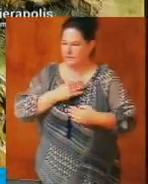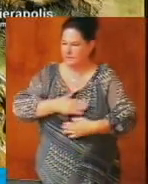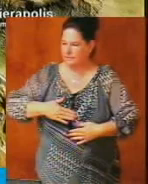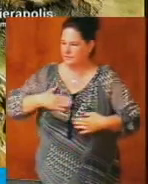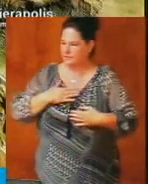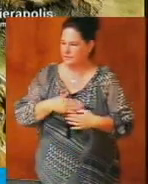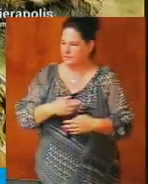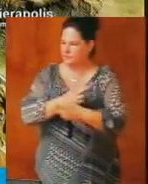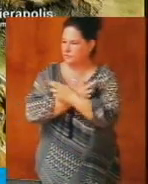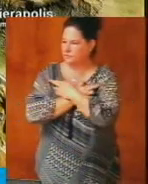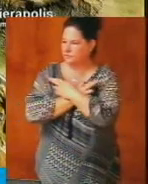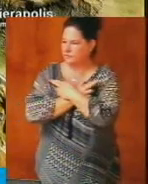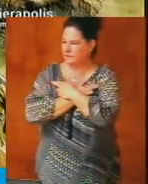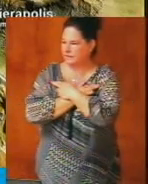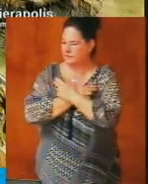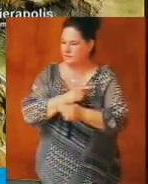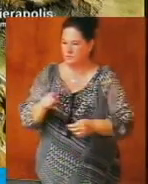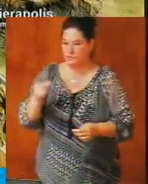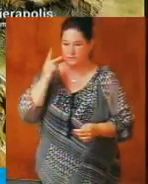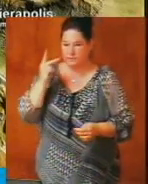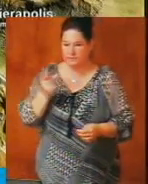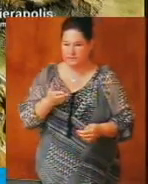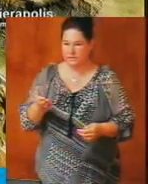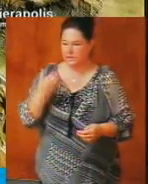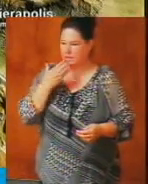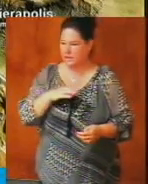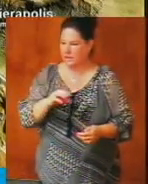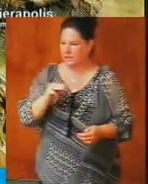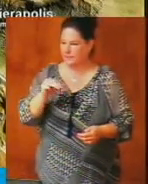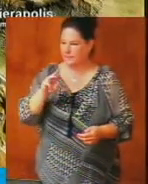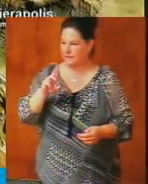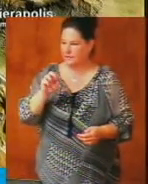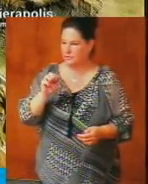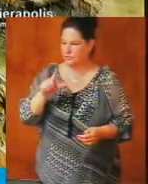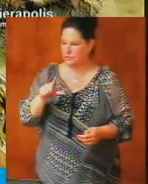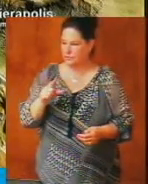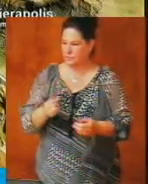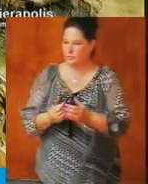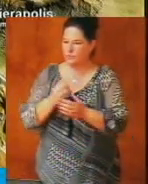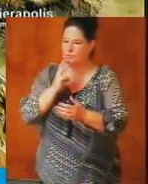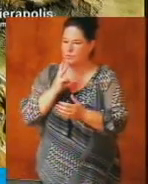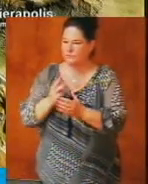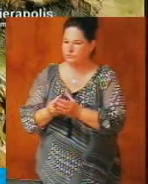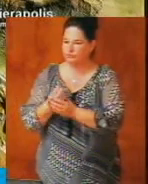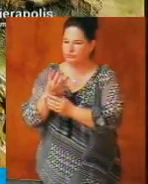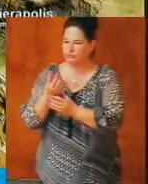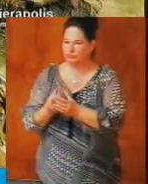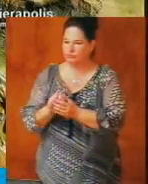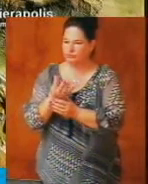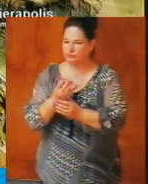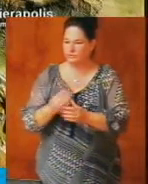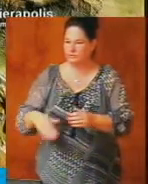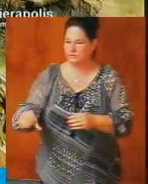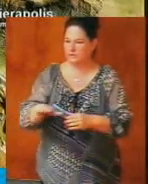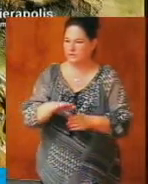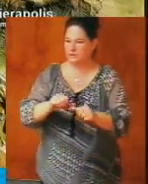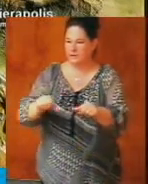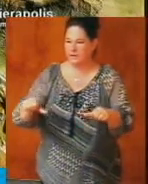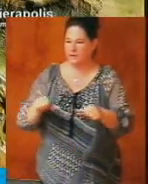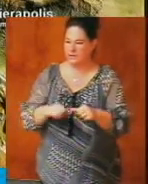and relaxation. You see, there were hot mineral springs in the area around